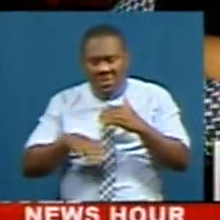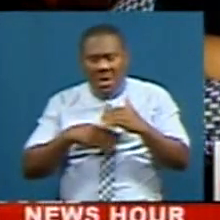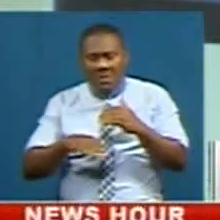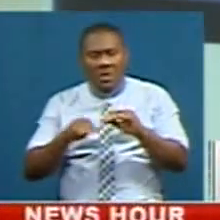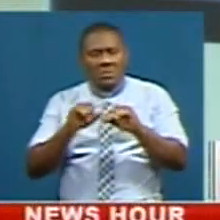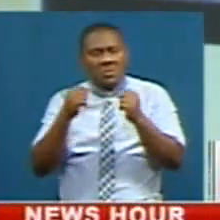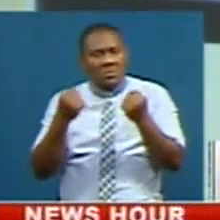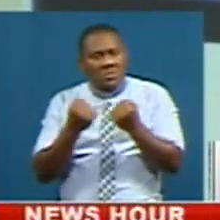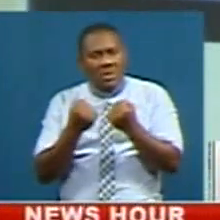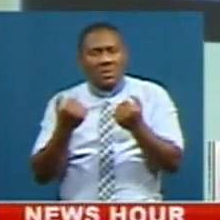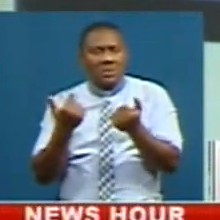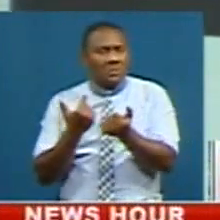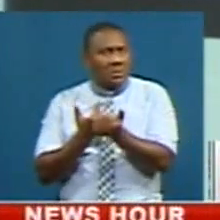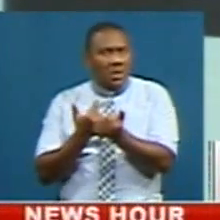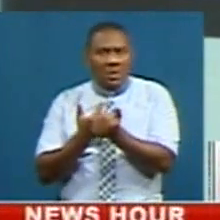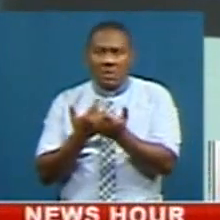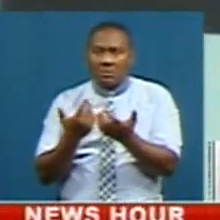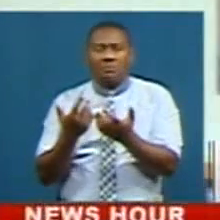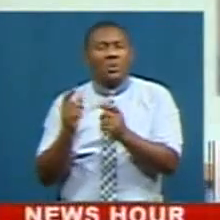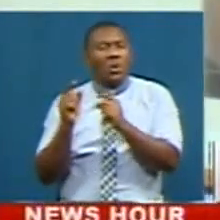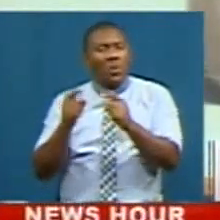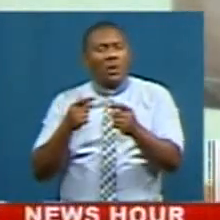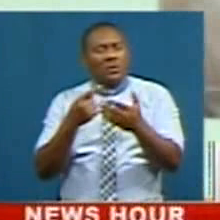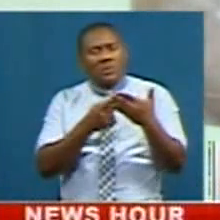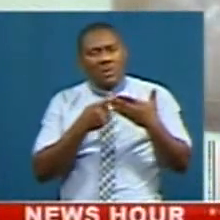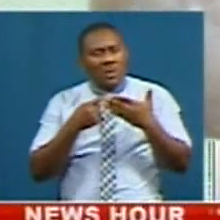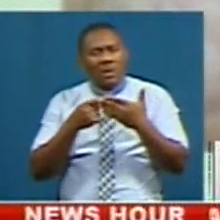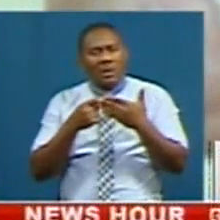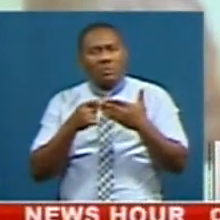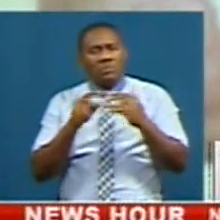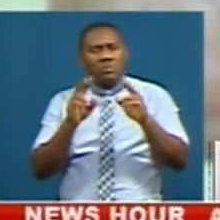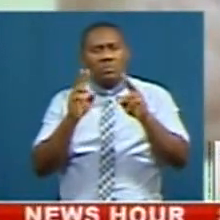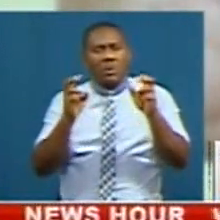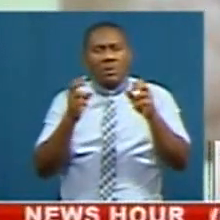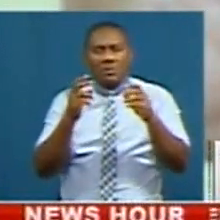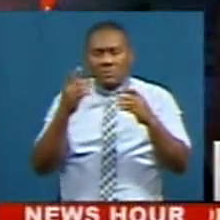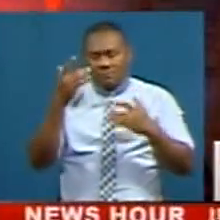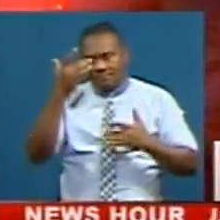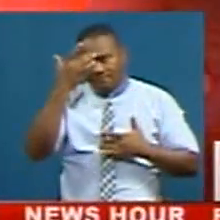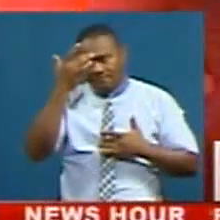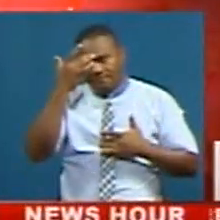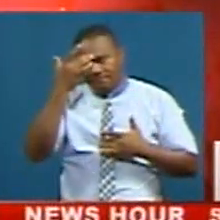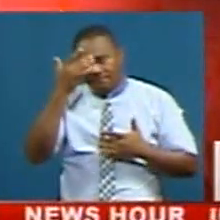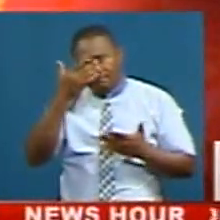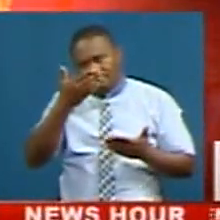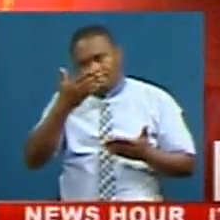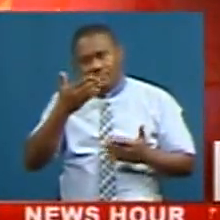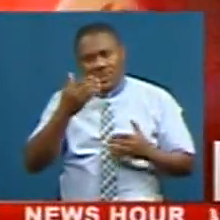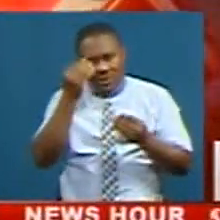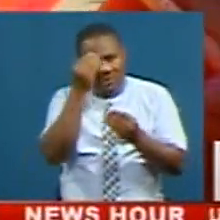to assess the disease burden in Ghana and create more public awareness